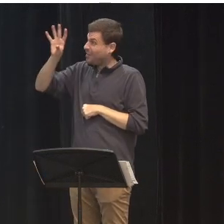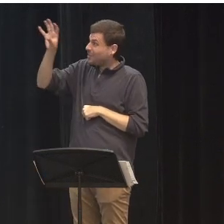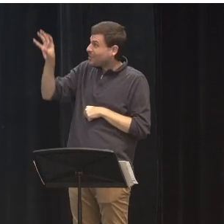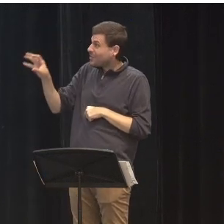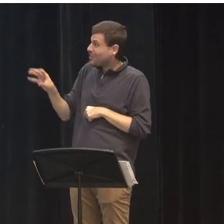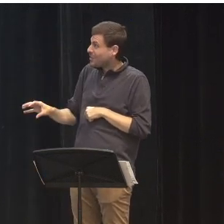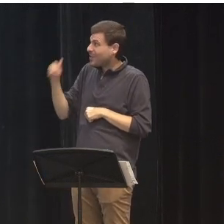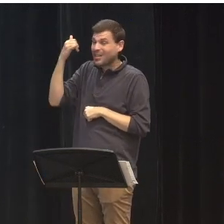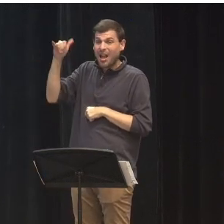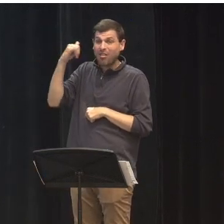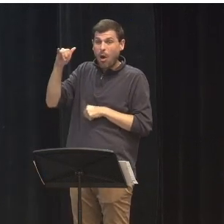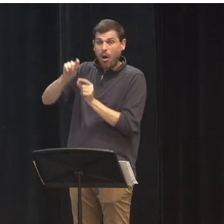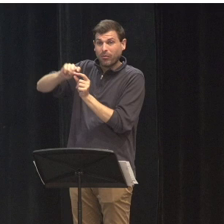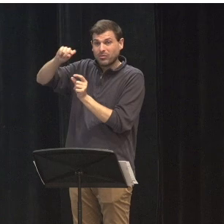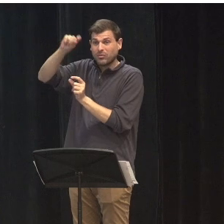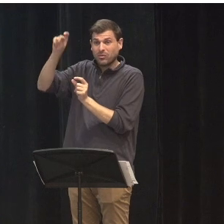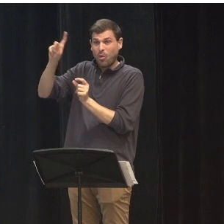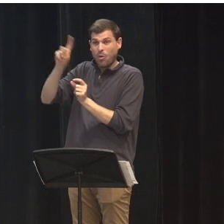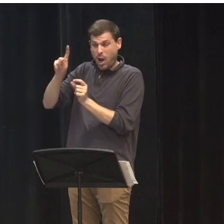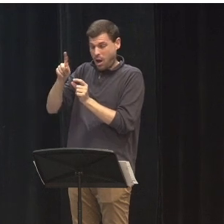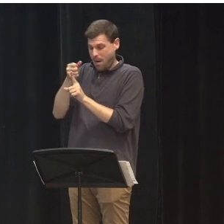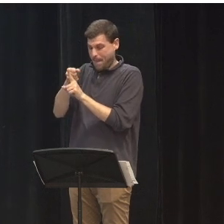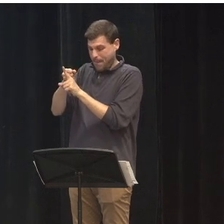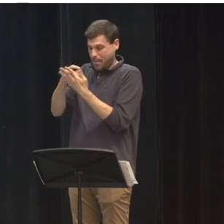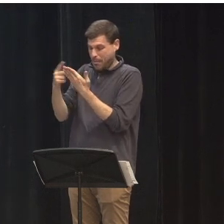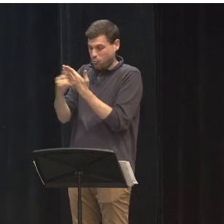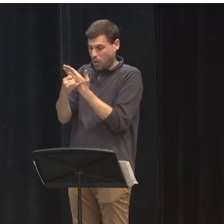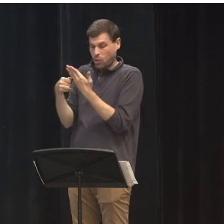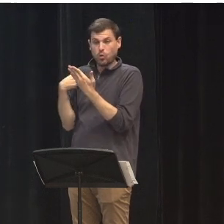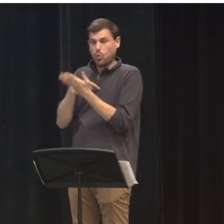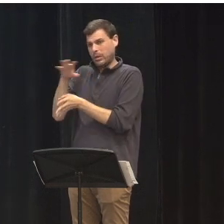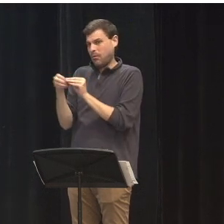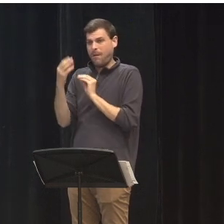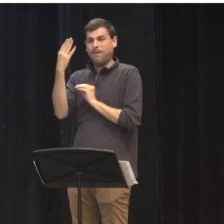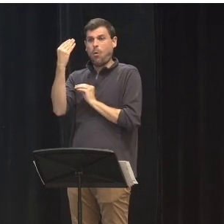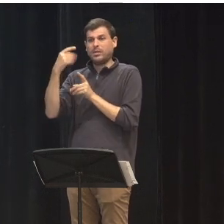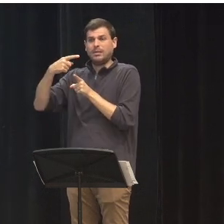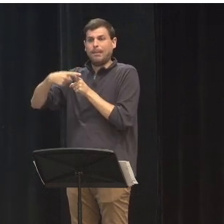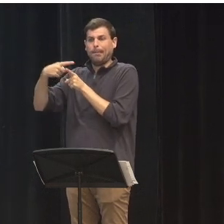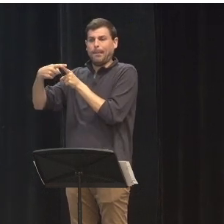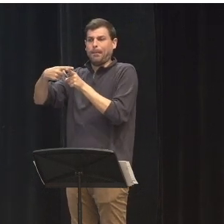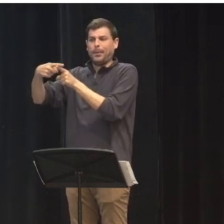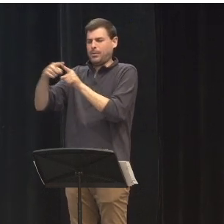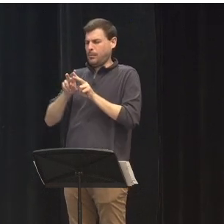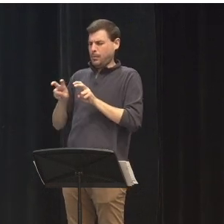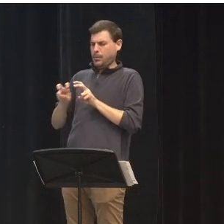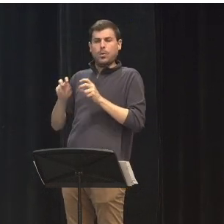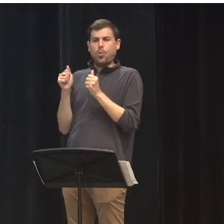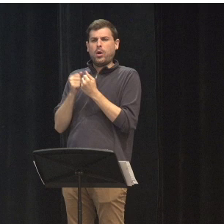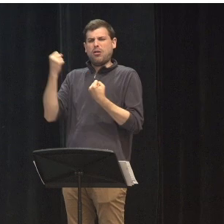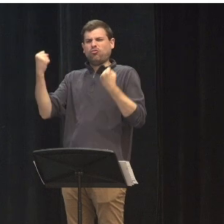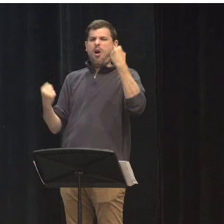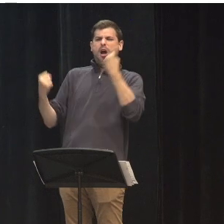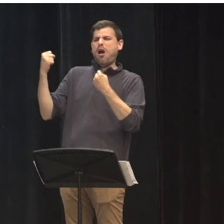we analyzed. We analyzed 14 intersections for the purposes of understanding the impacts from construction workers and truck activity